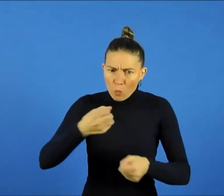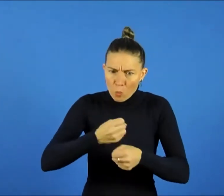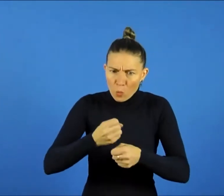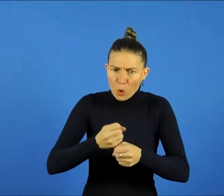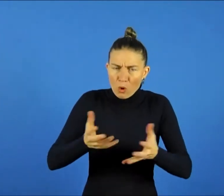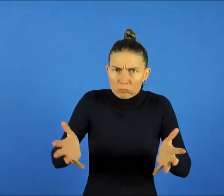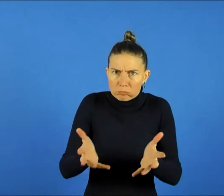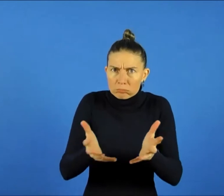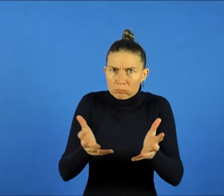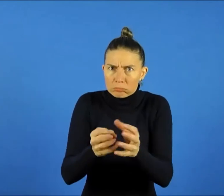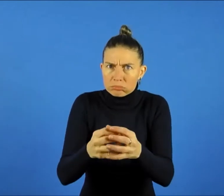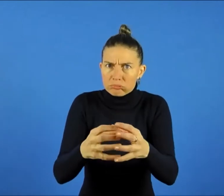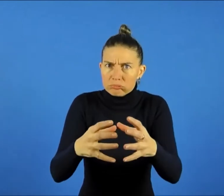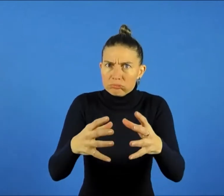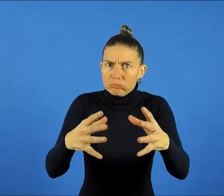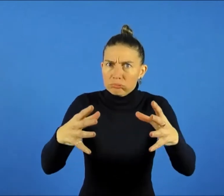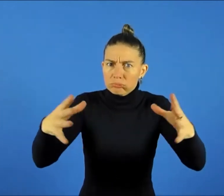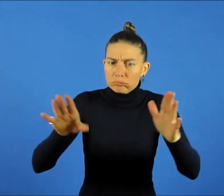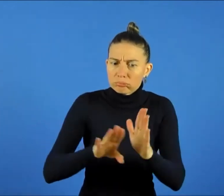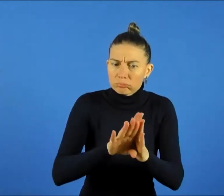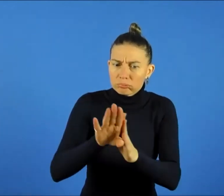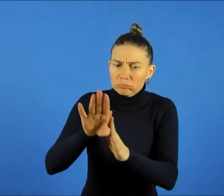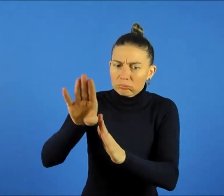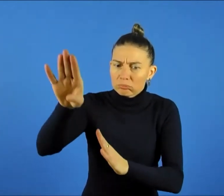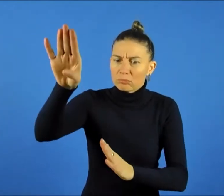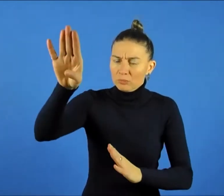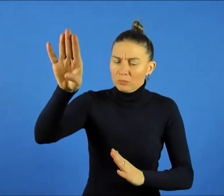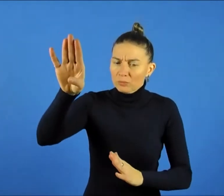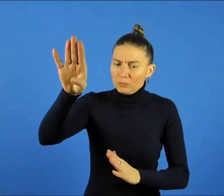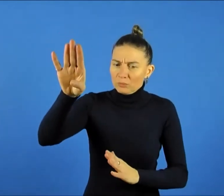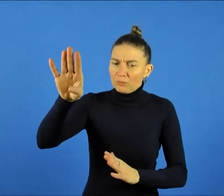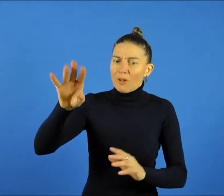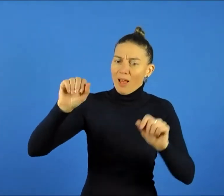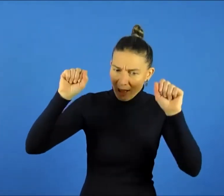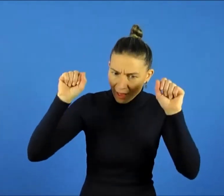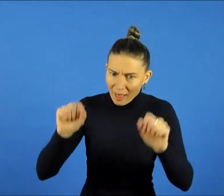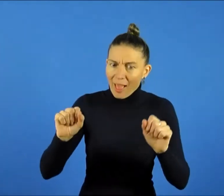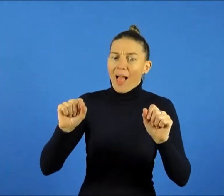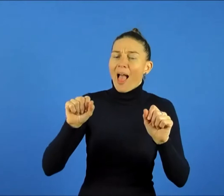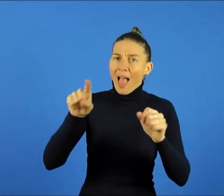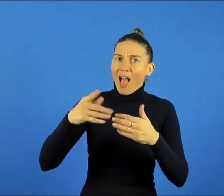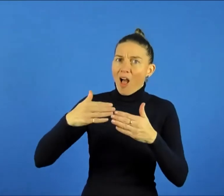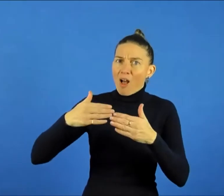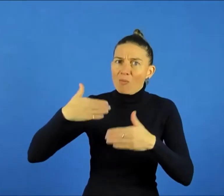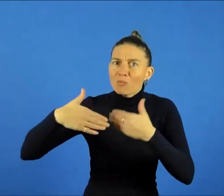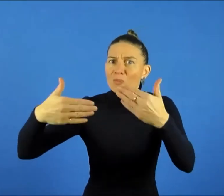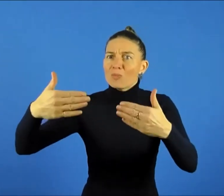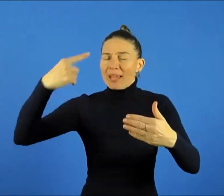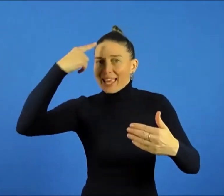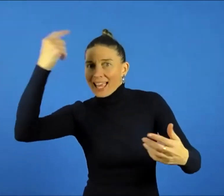which should be the really the space for enabling the further innovation for